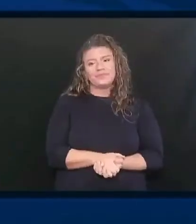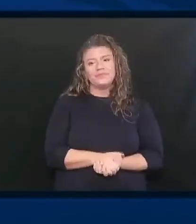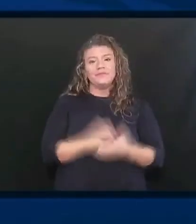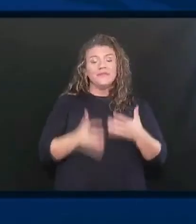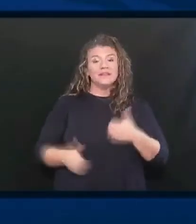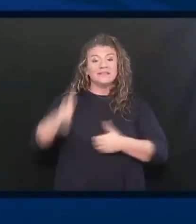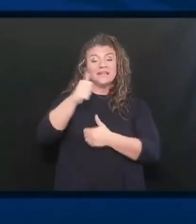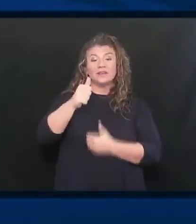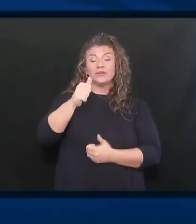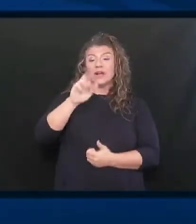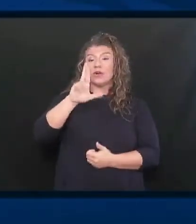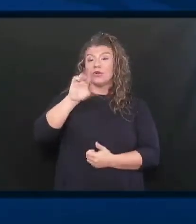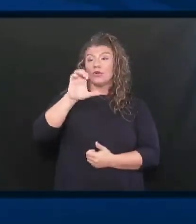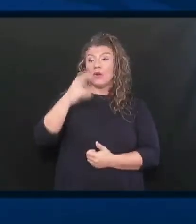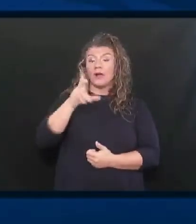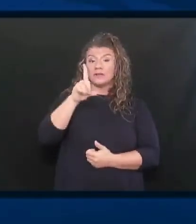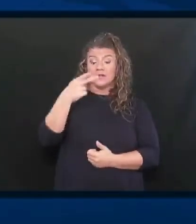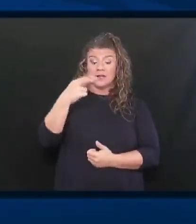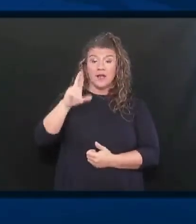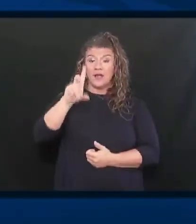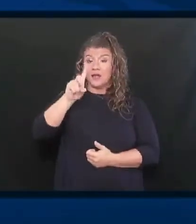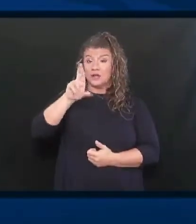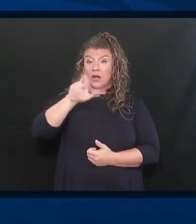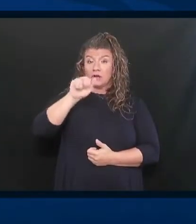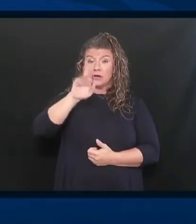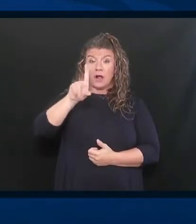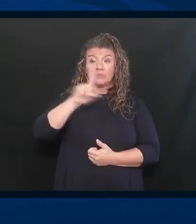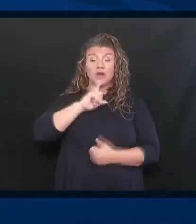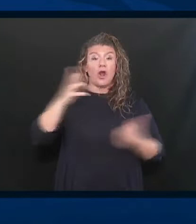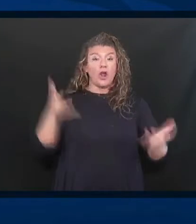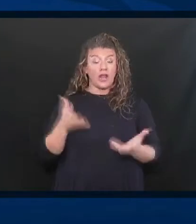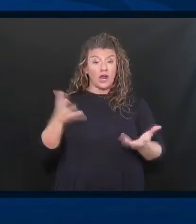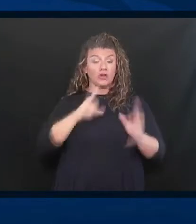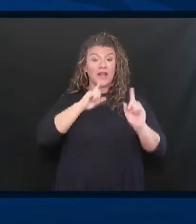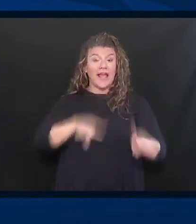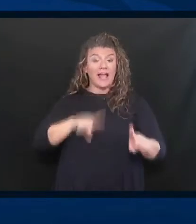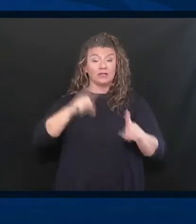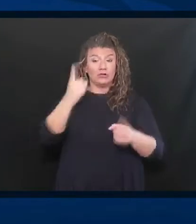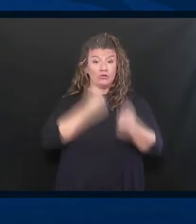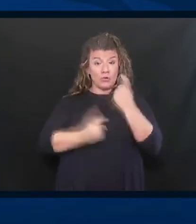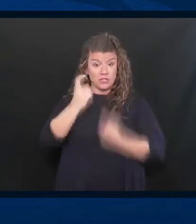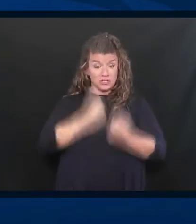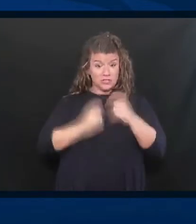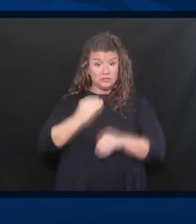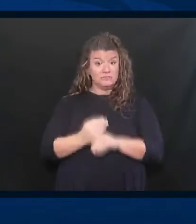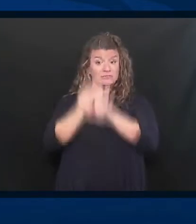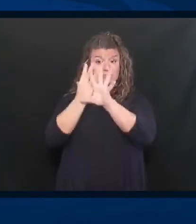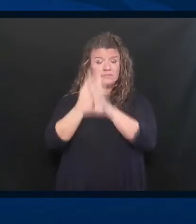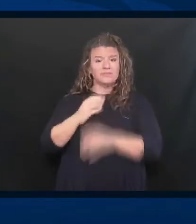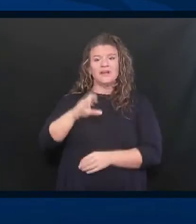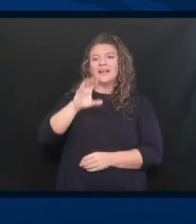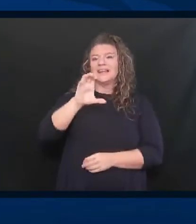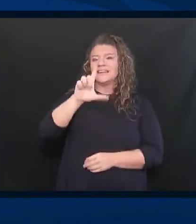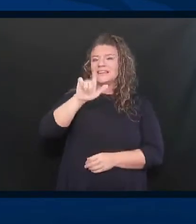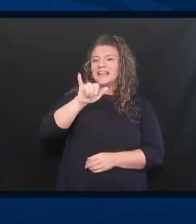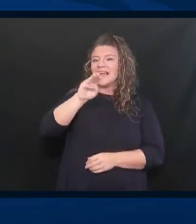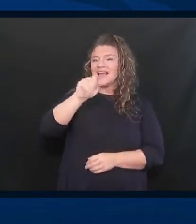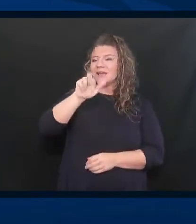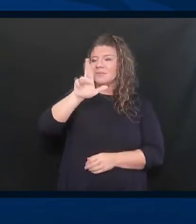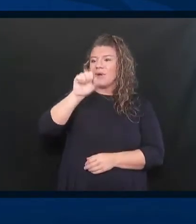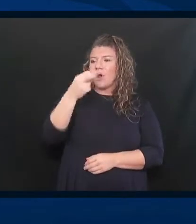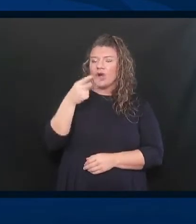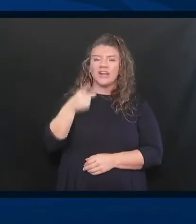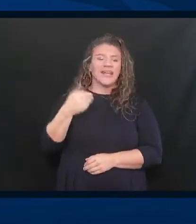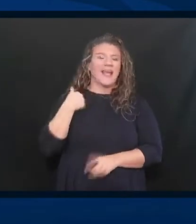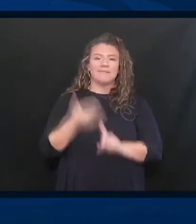Secretary Bill Crouch with the DHHR and Dr. Ayn Amjad, our state health officer, are also joining us today and are available for questions. Dr. Clay Marsh, our coronavirus czar, had a